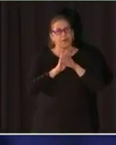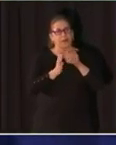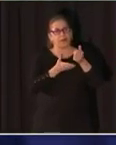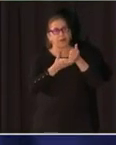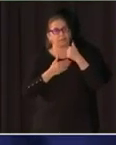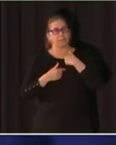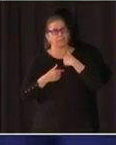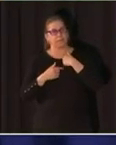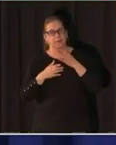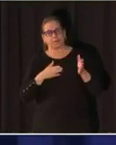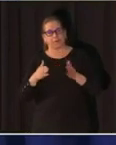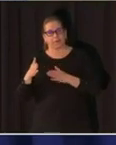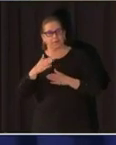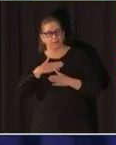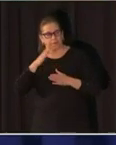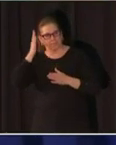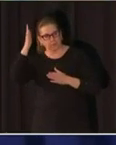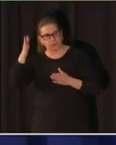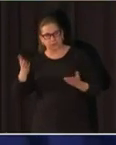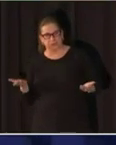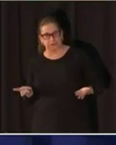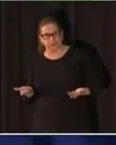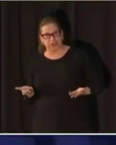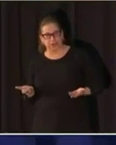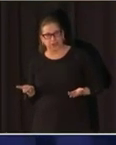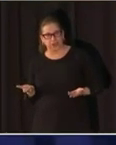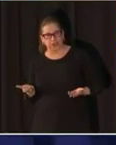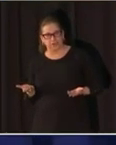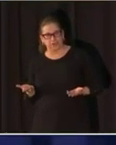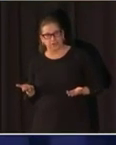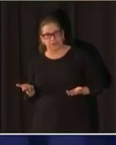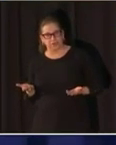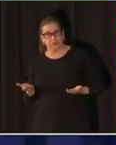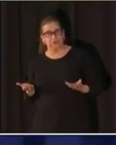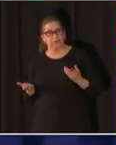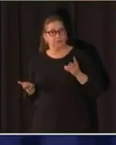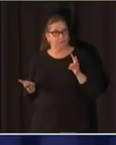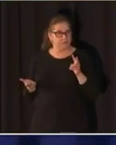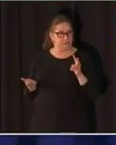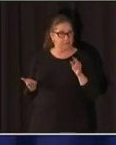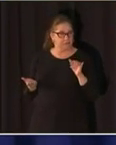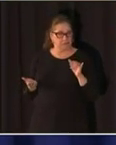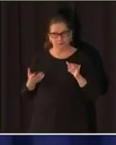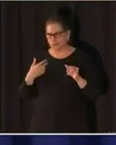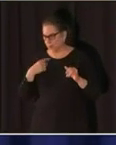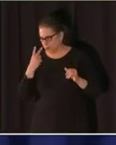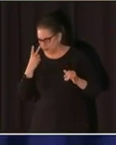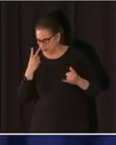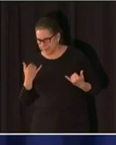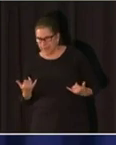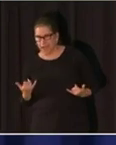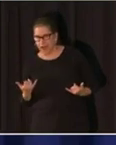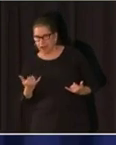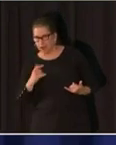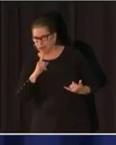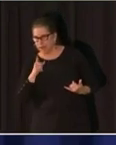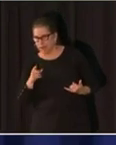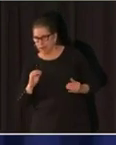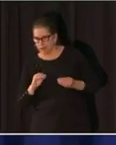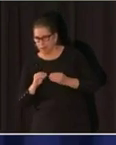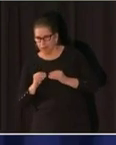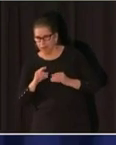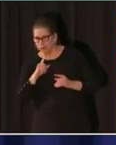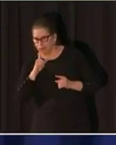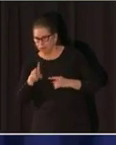the things that are happening on the ground in our community and use all of those things in concert to inform our